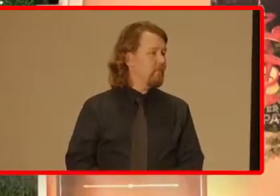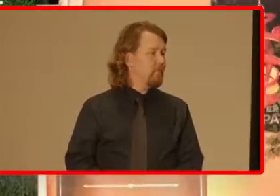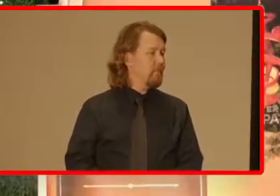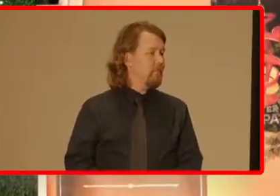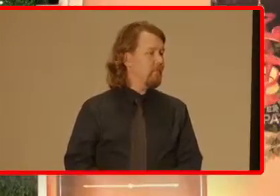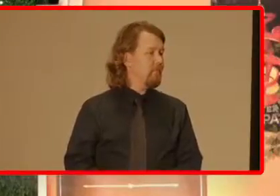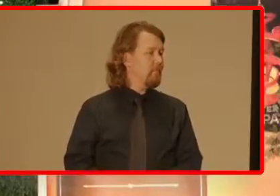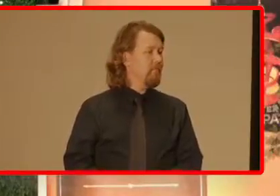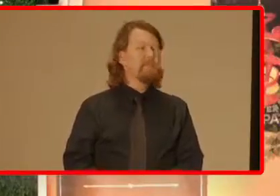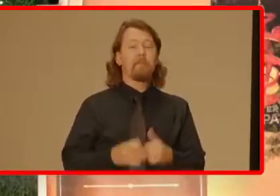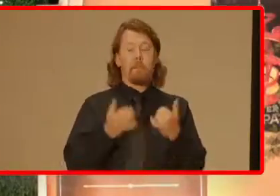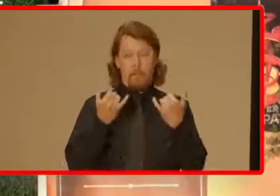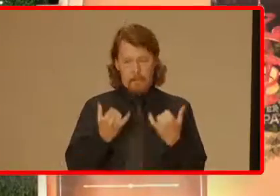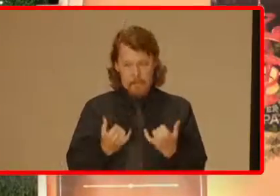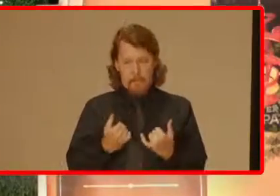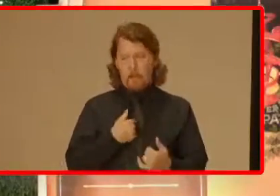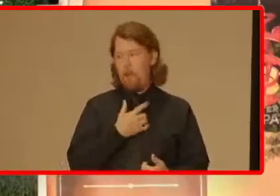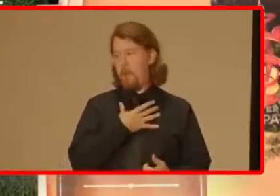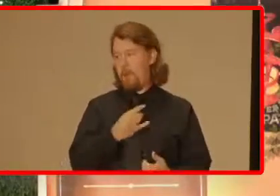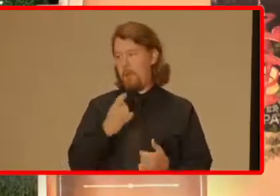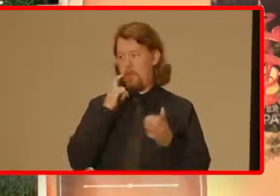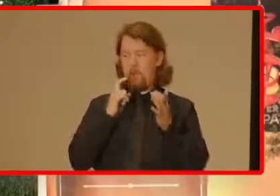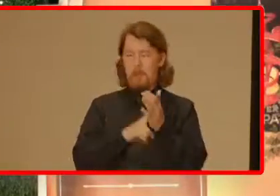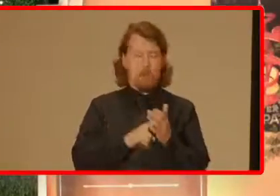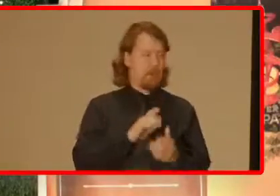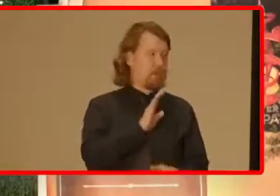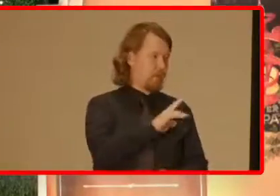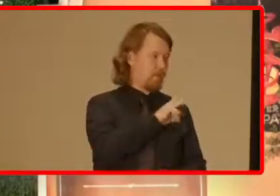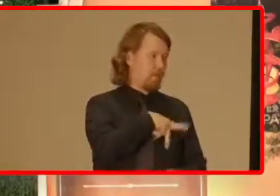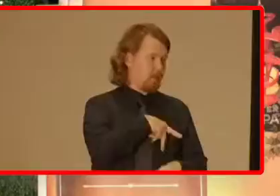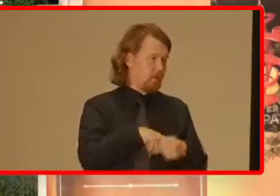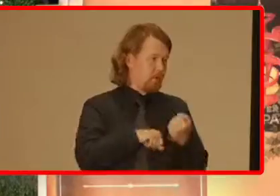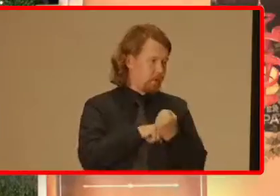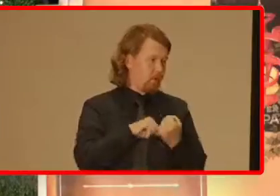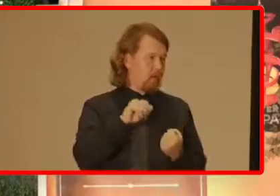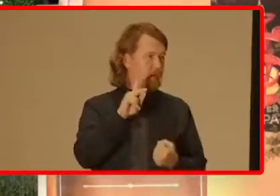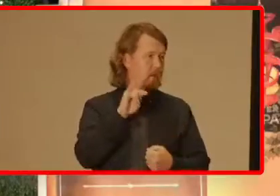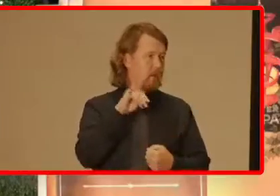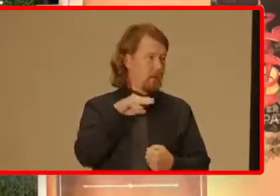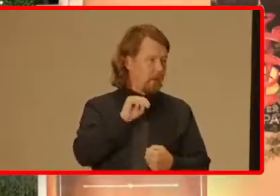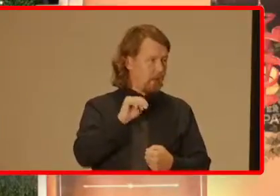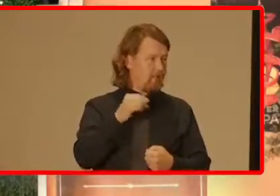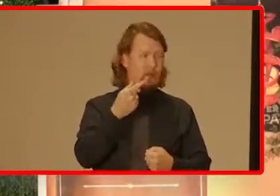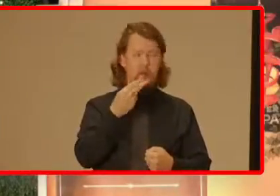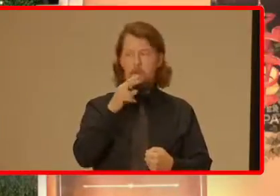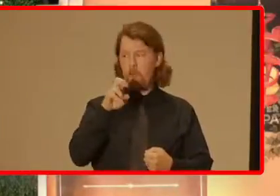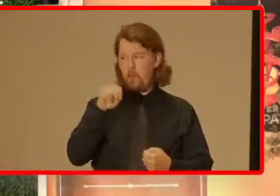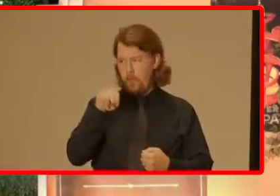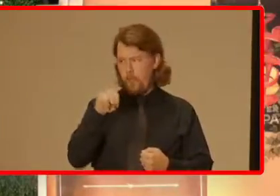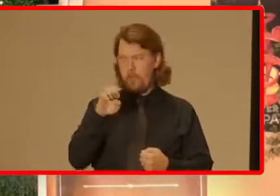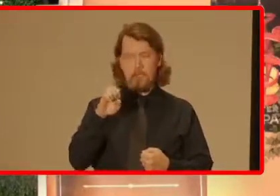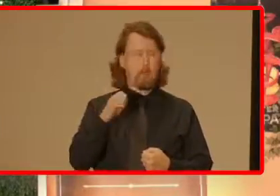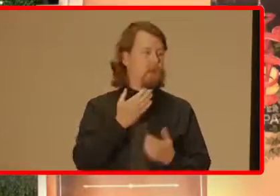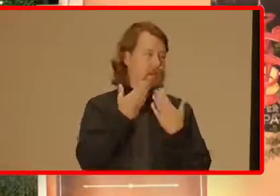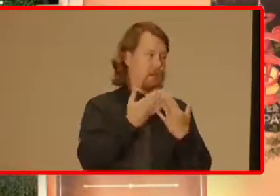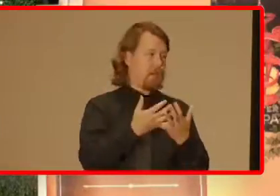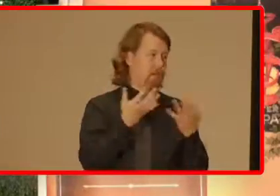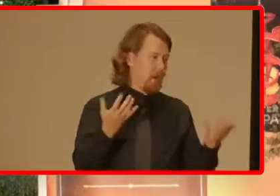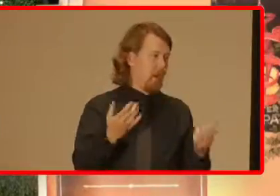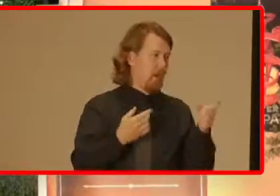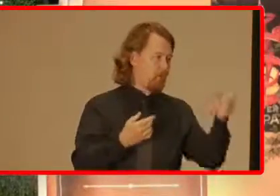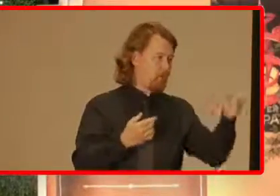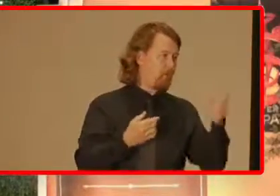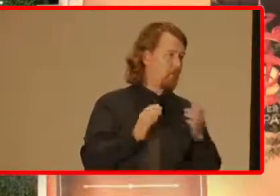And now let me recognize Patty's personal support, Kim Green. Thank you, Kim, very much. Thank you.